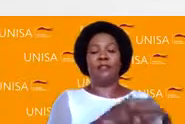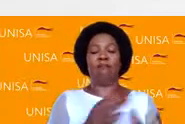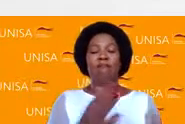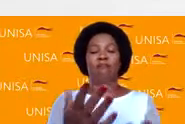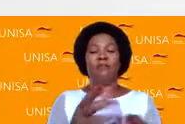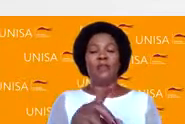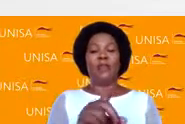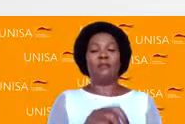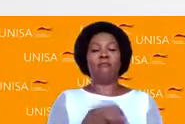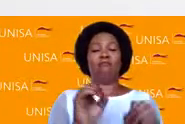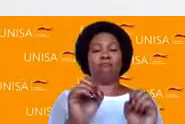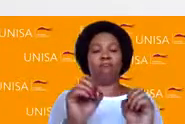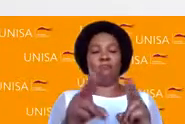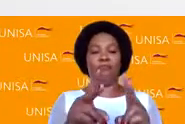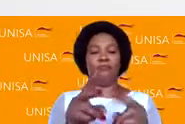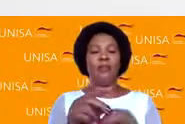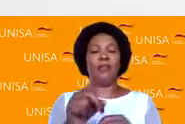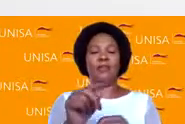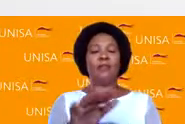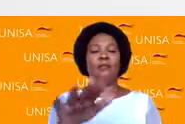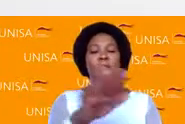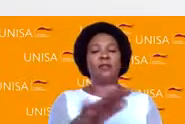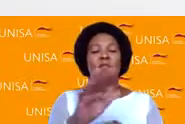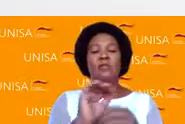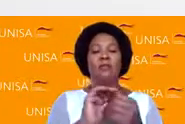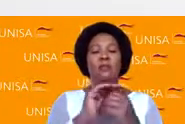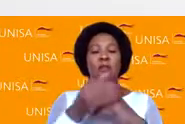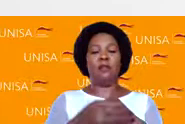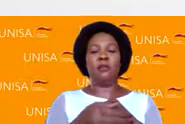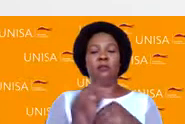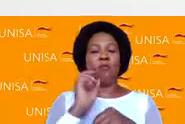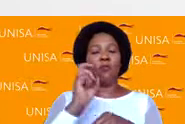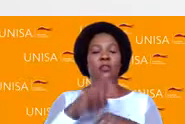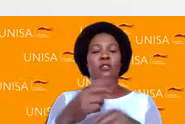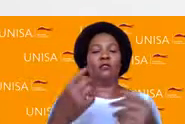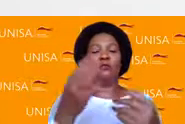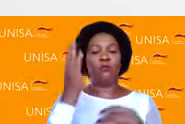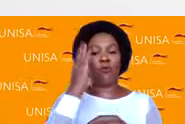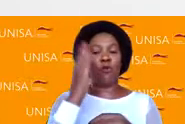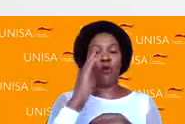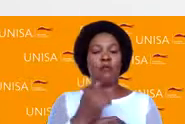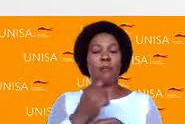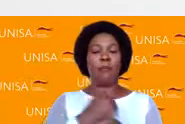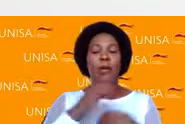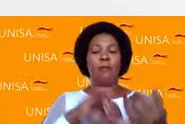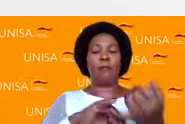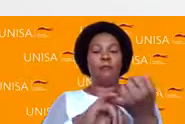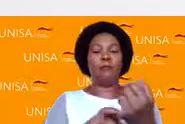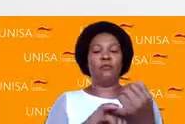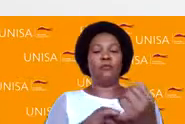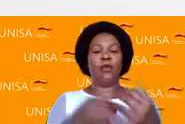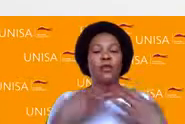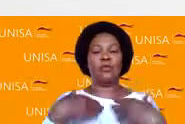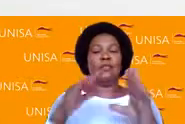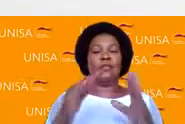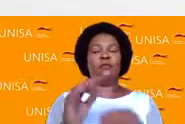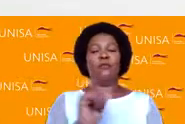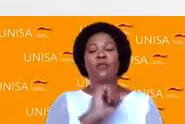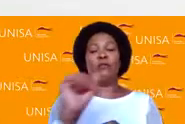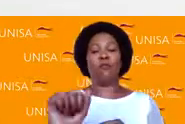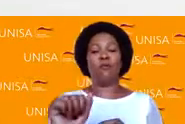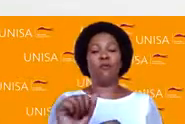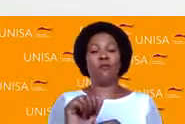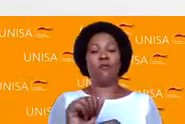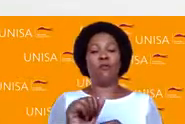Okay, so that basically covers all you need to know about myModules and getting started with your